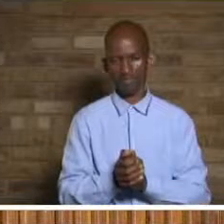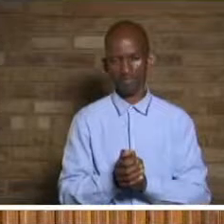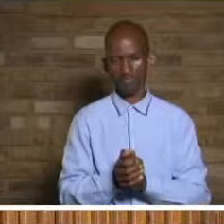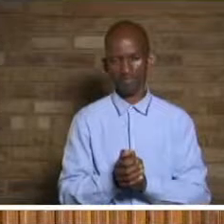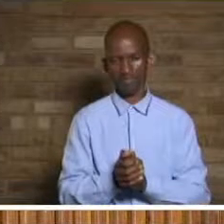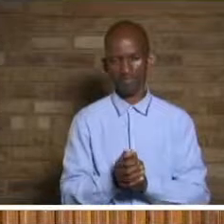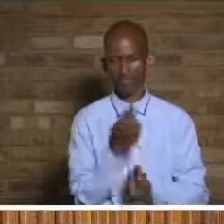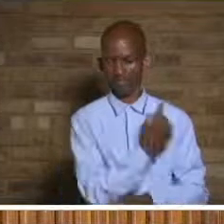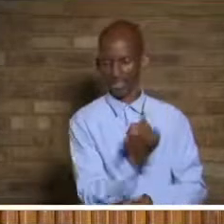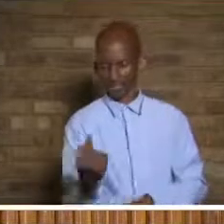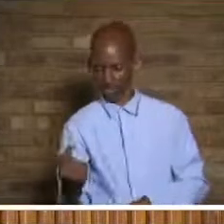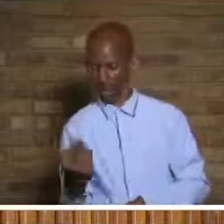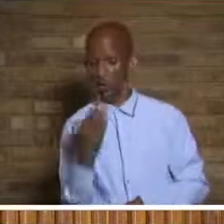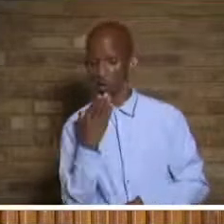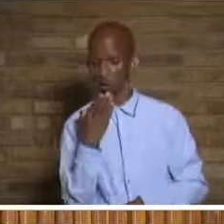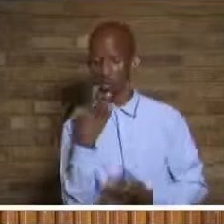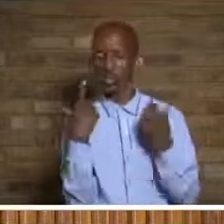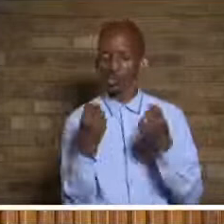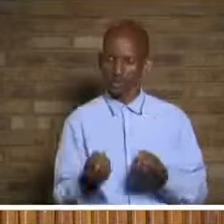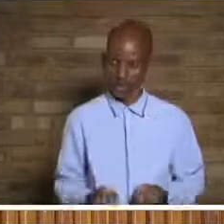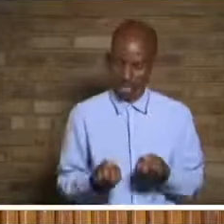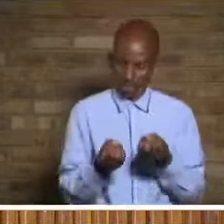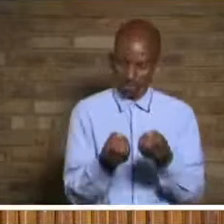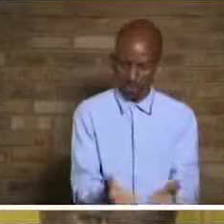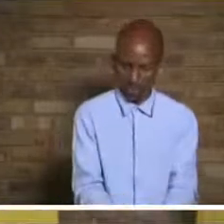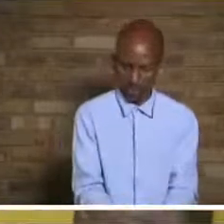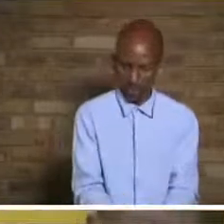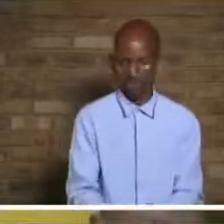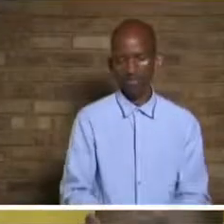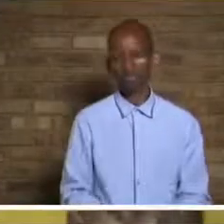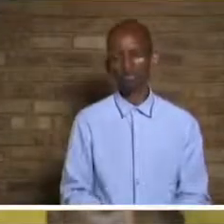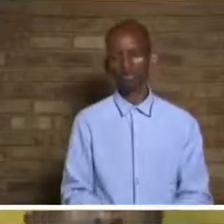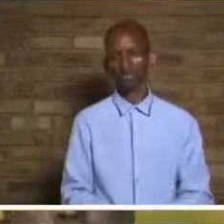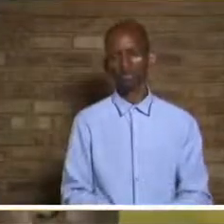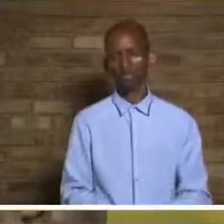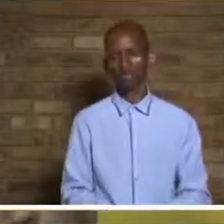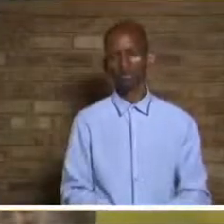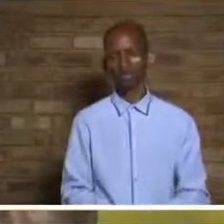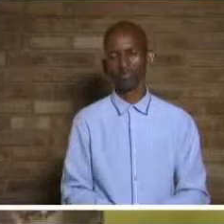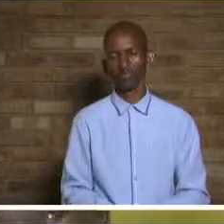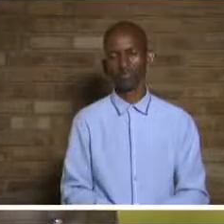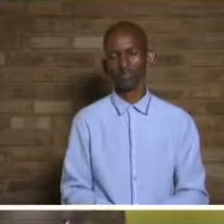and individuals who made submissions. nani malungu omphakathi nilethe izethulo zenu.